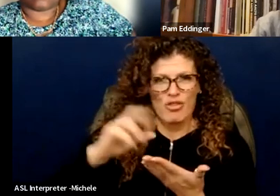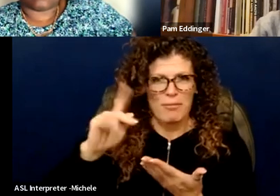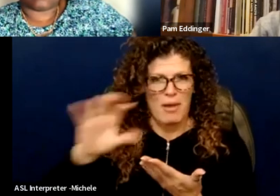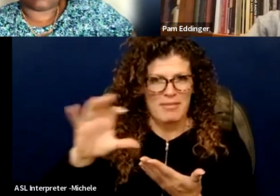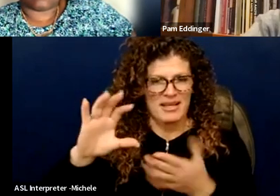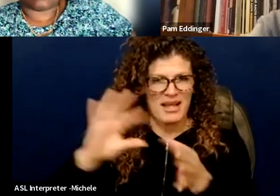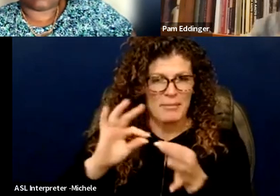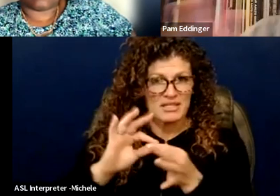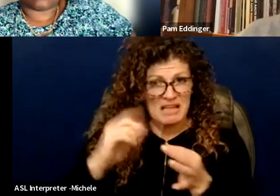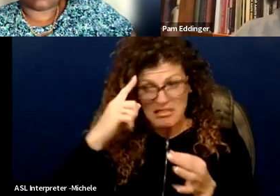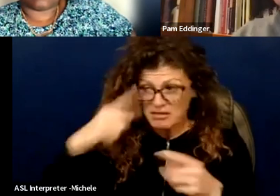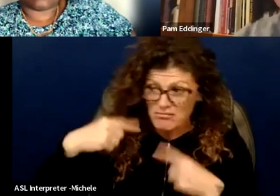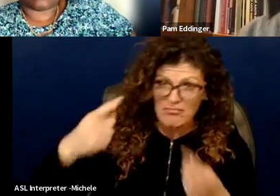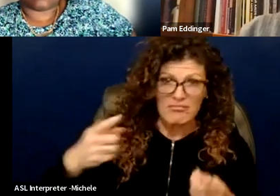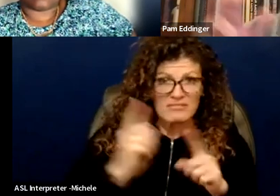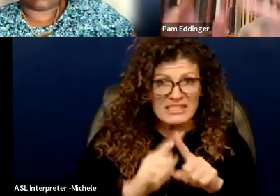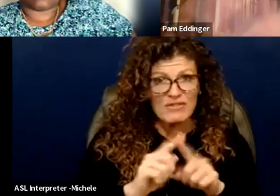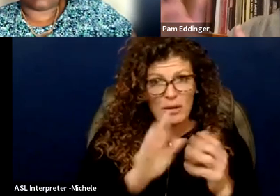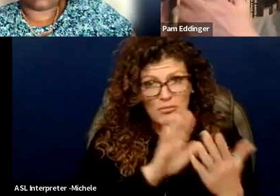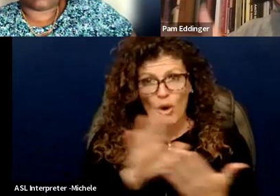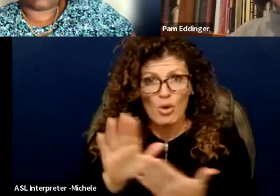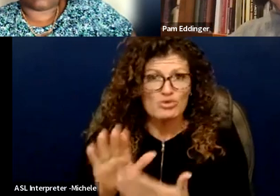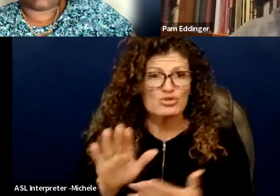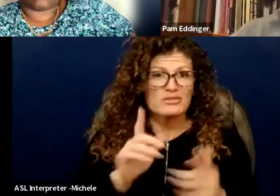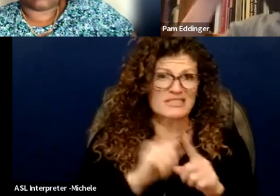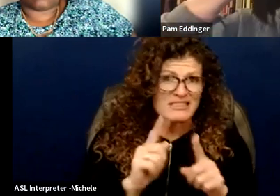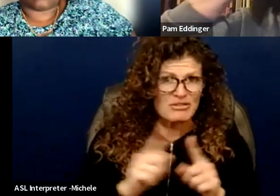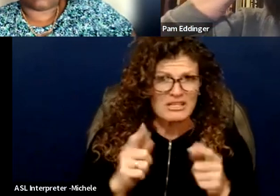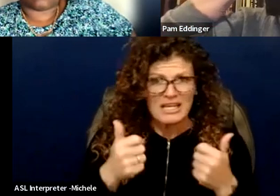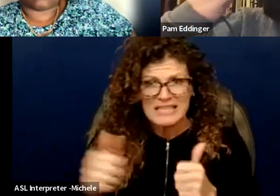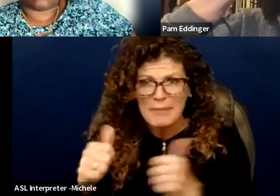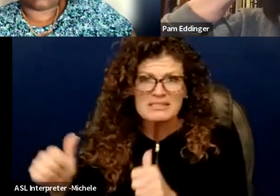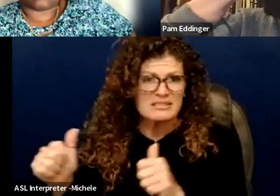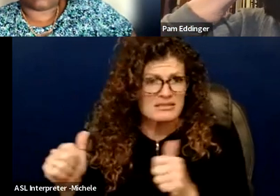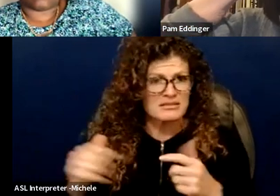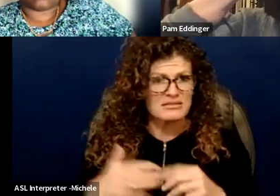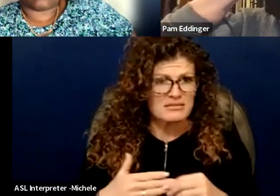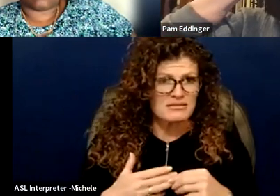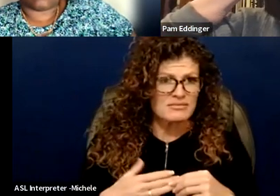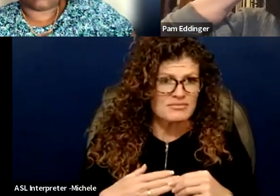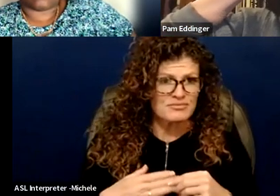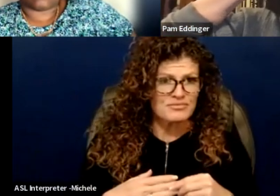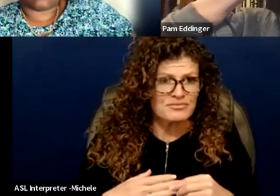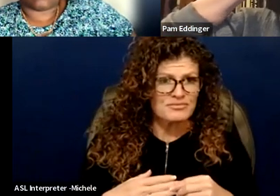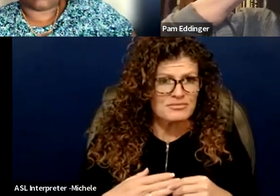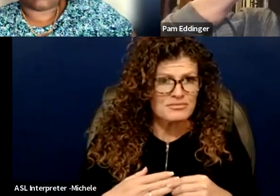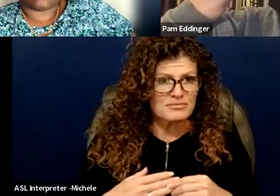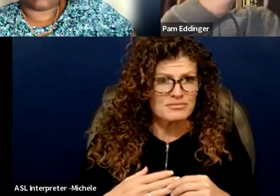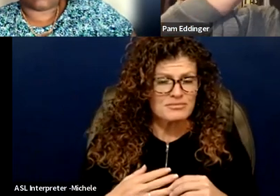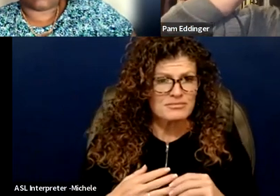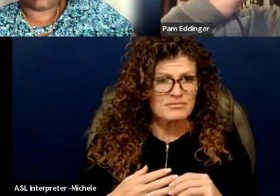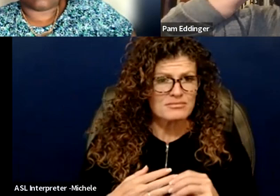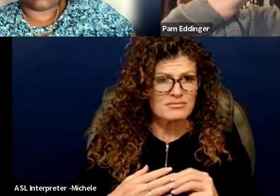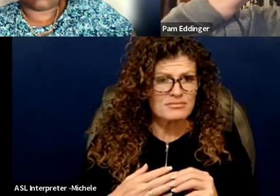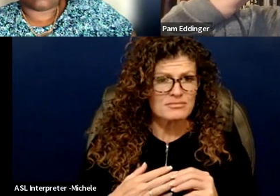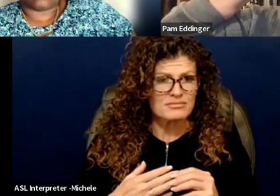been doing it in all of these different venues and all of these different iterations, it leaves me the